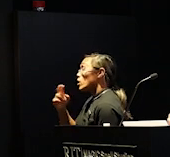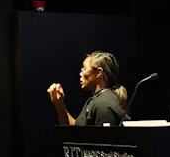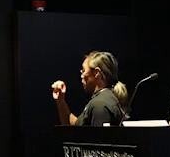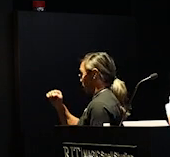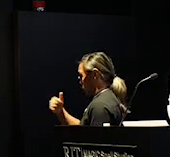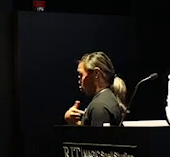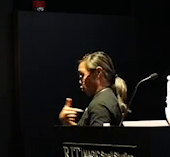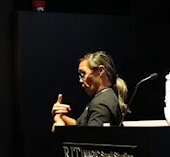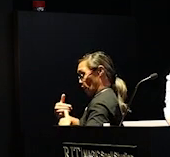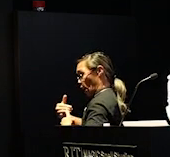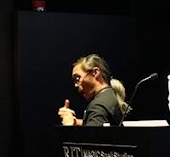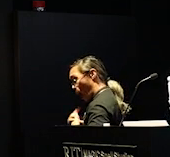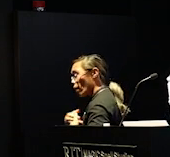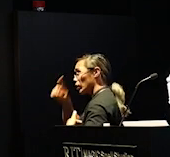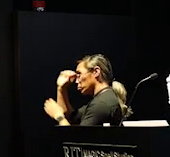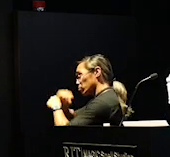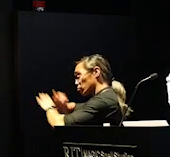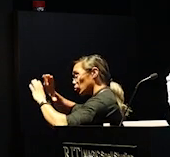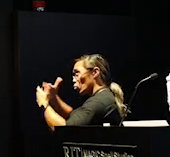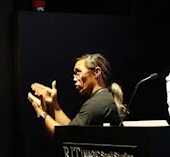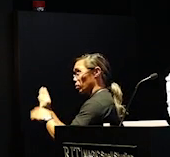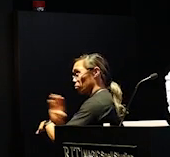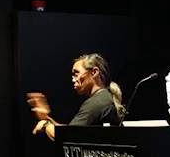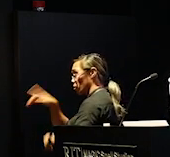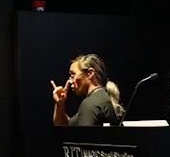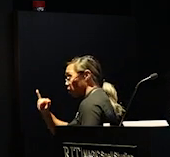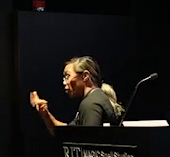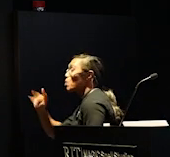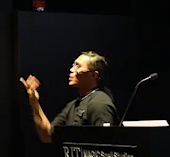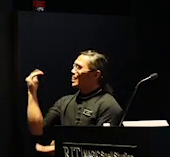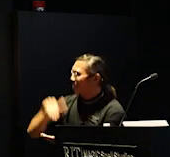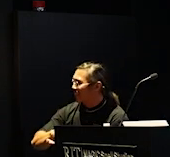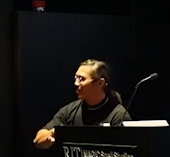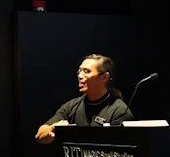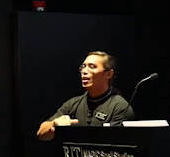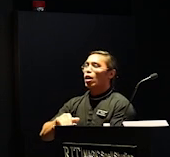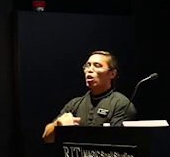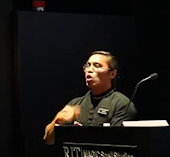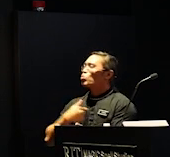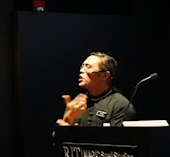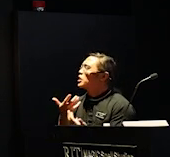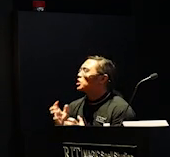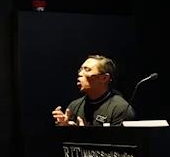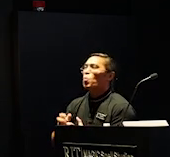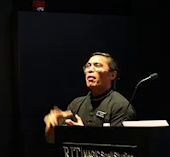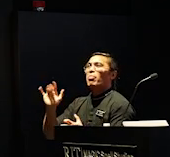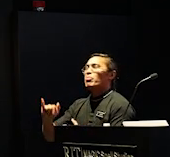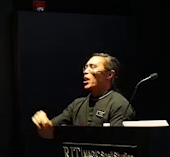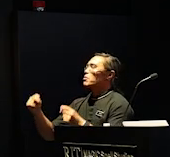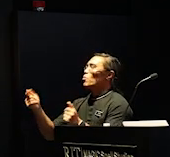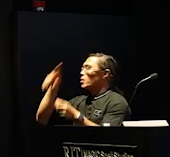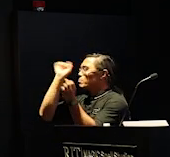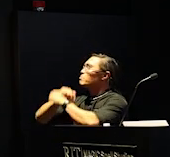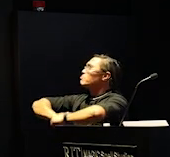business, but we didn't know what we were doing in like making something that people hadn't seen before. Good Luck at the time like opened in Rochester when no one was doing